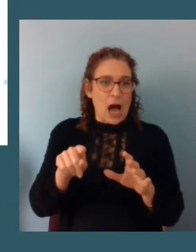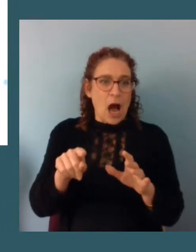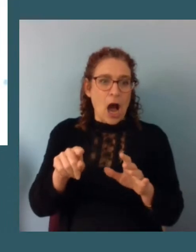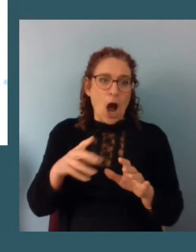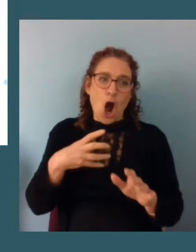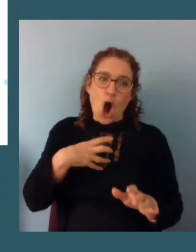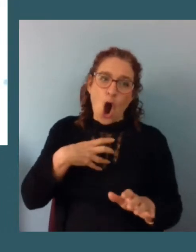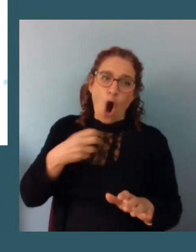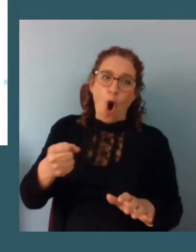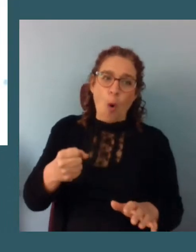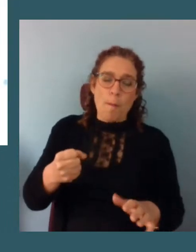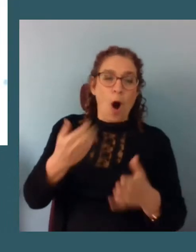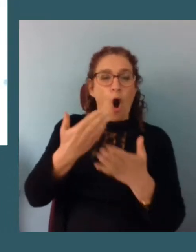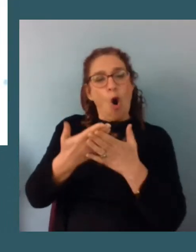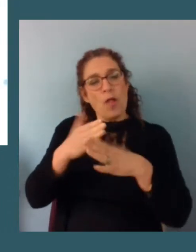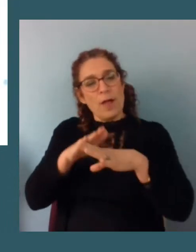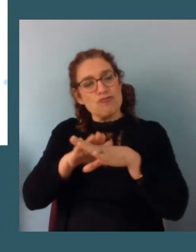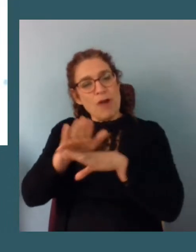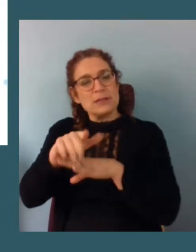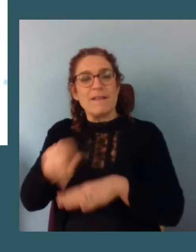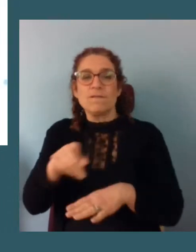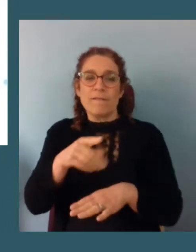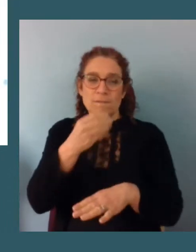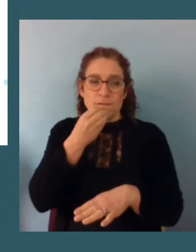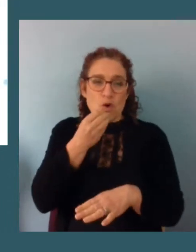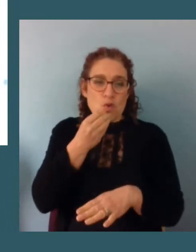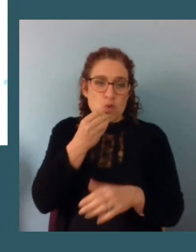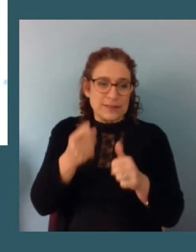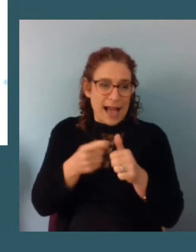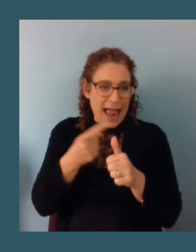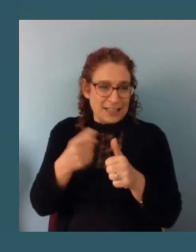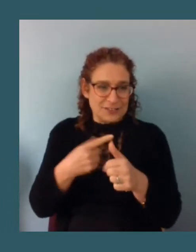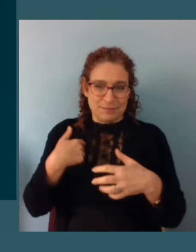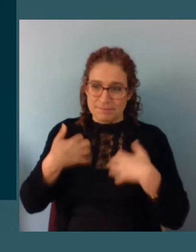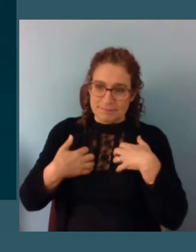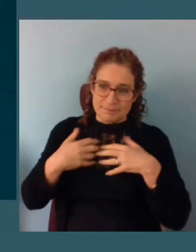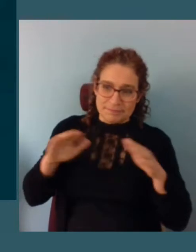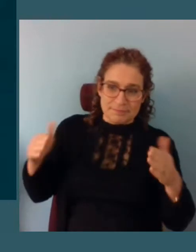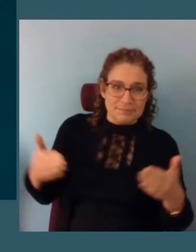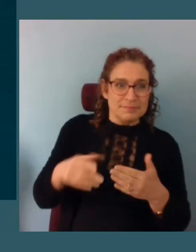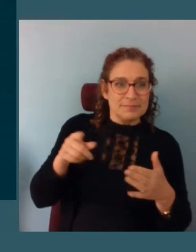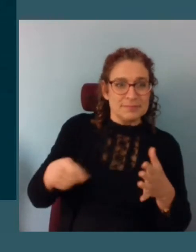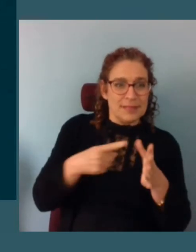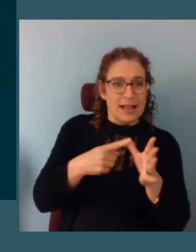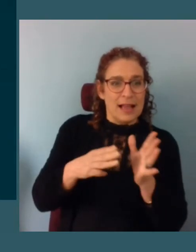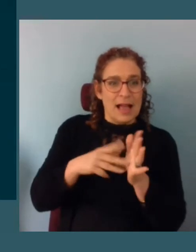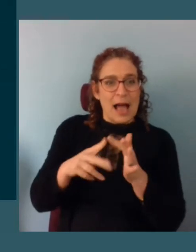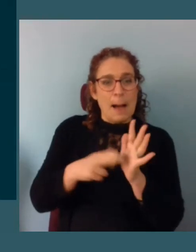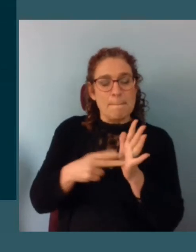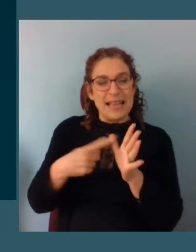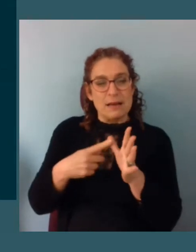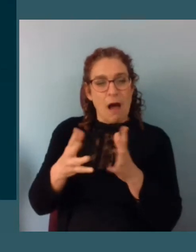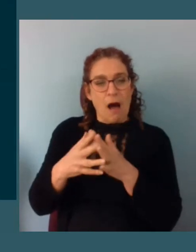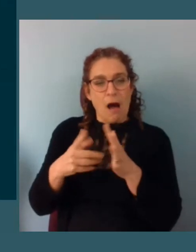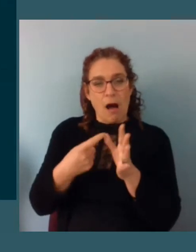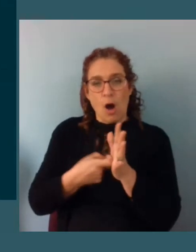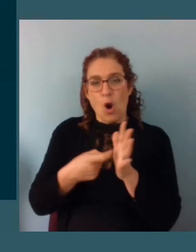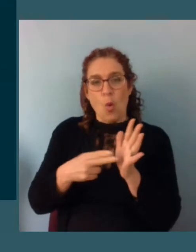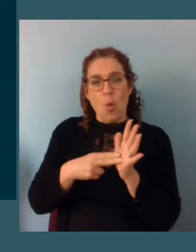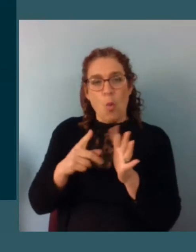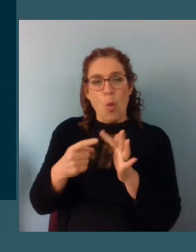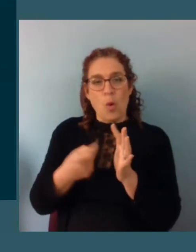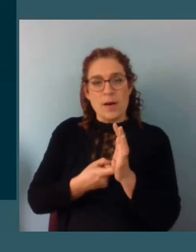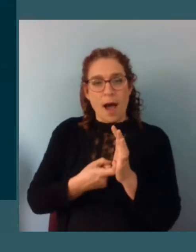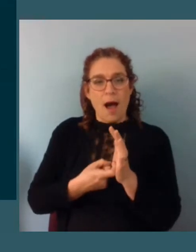food allergy. It's a pleasure to introduce Amina Warner. She is Head of Clinical Services at